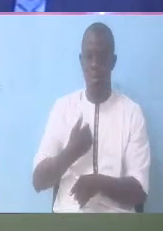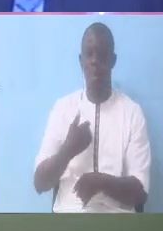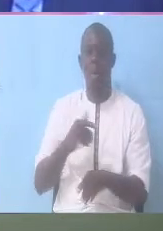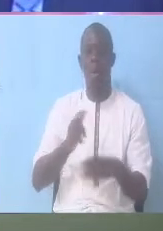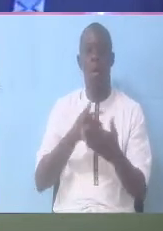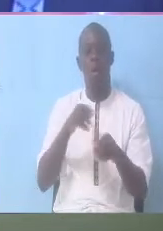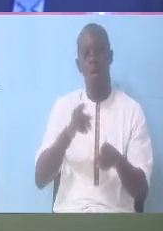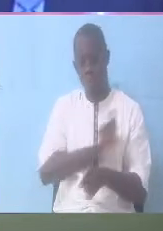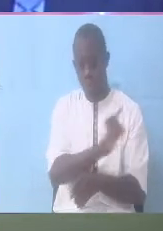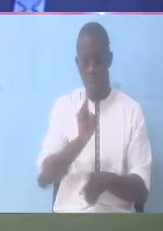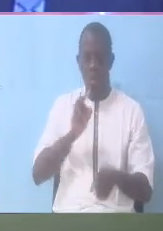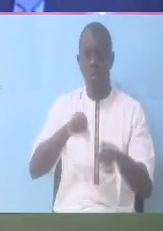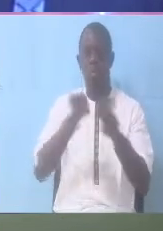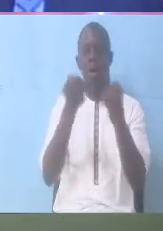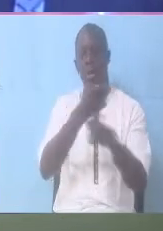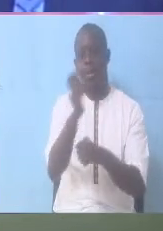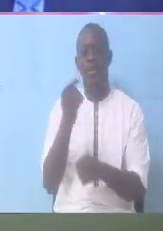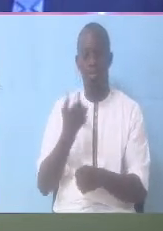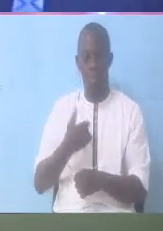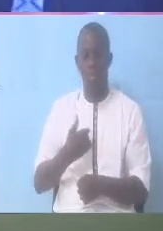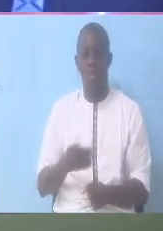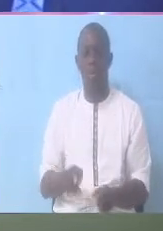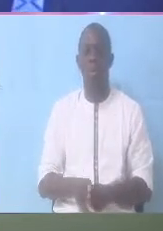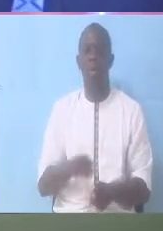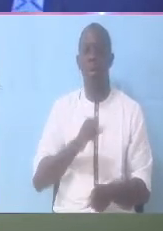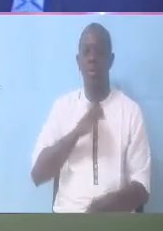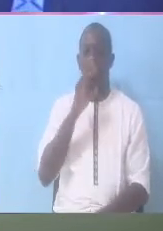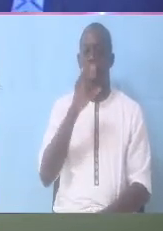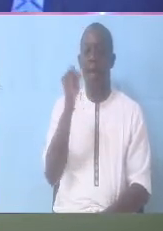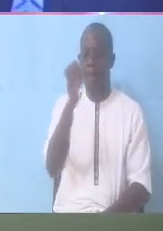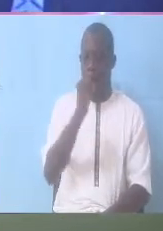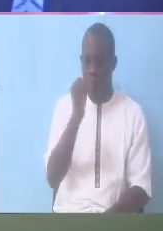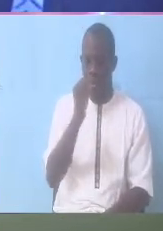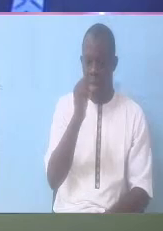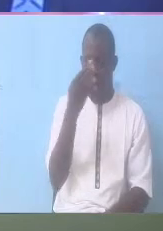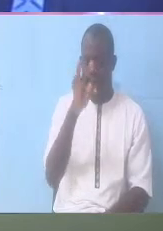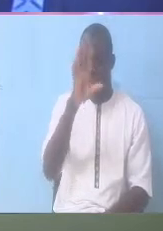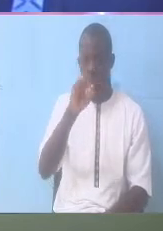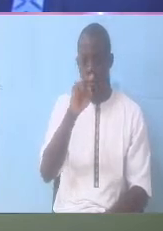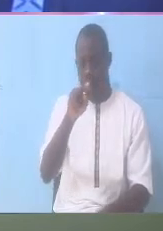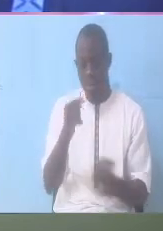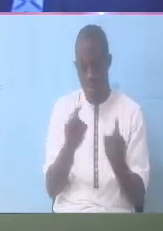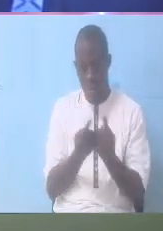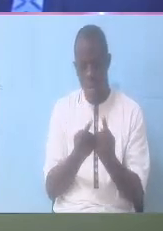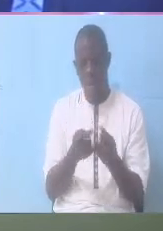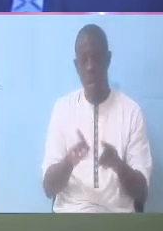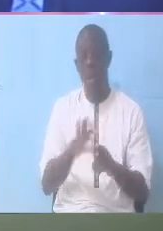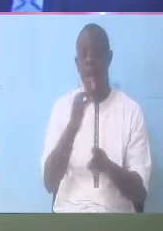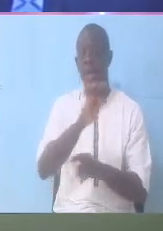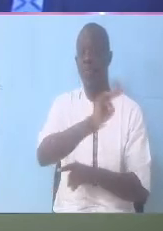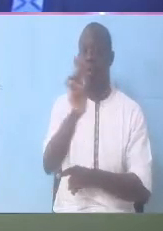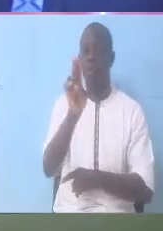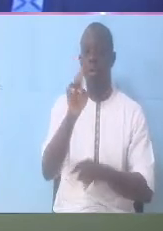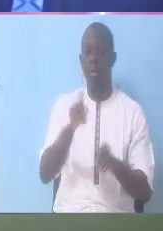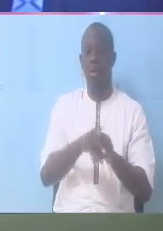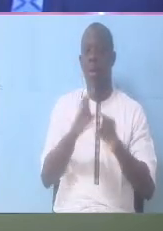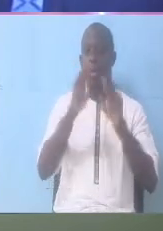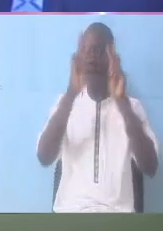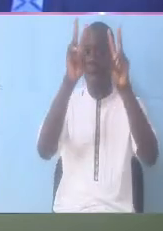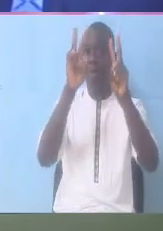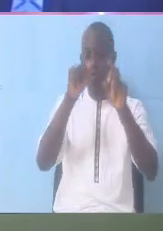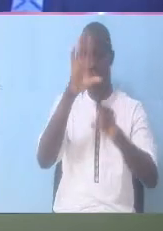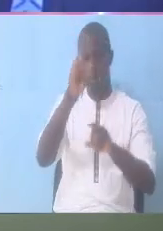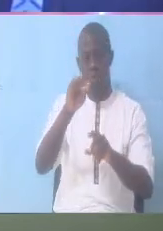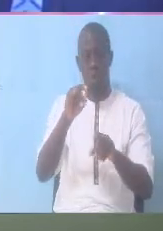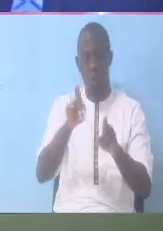So he continued saying, he said because he have to because if not, Jammeh was going to do like what he did to Sana